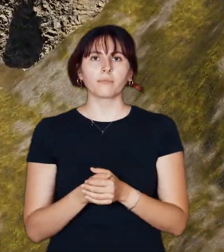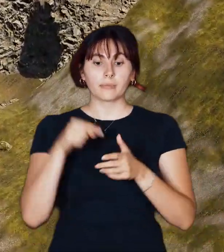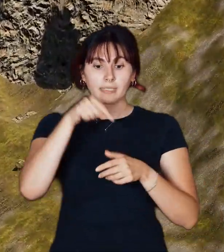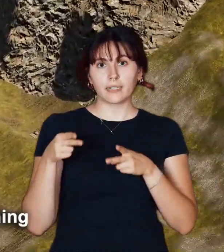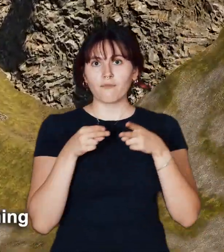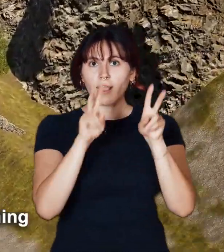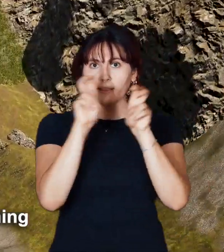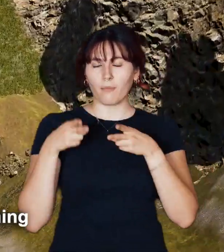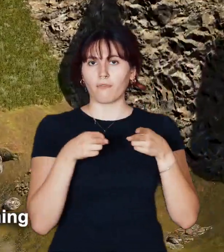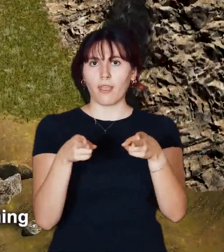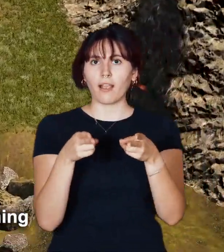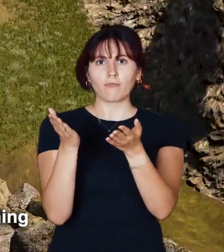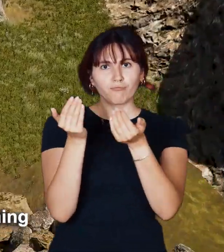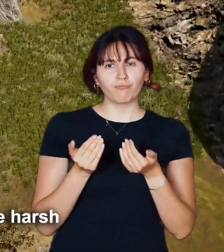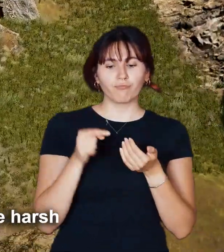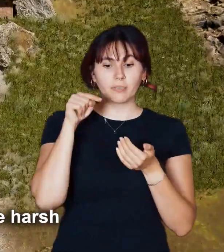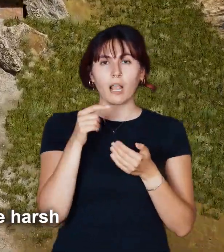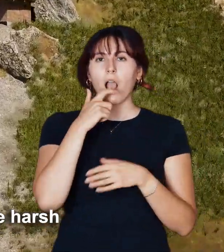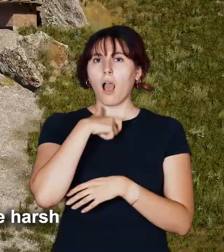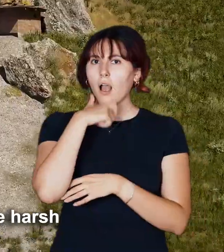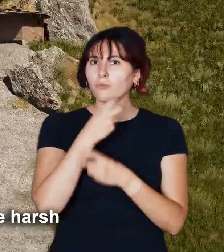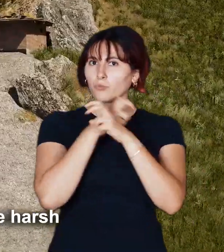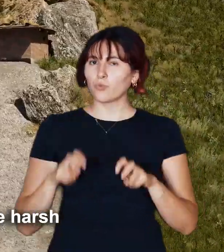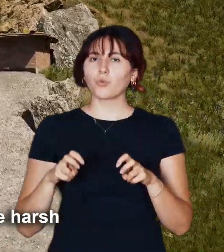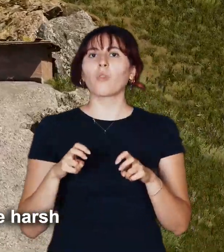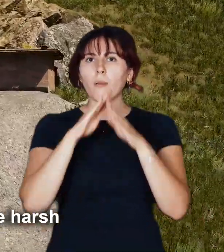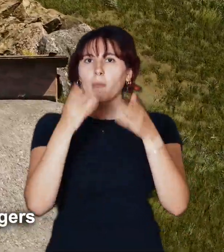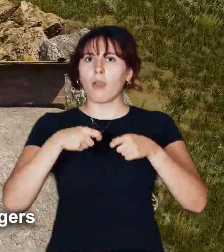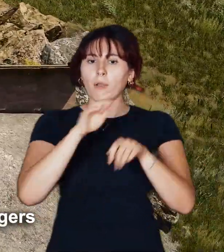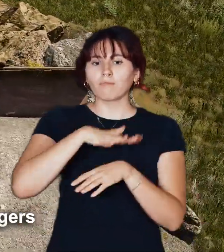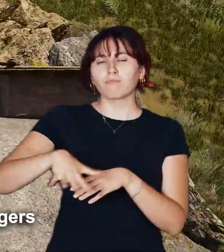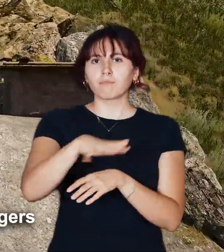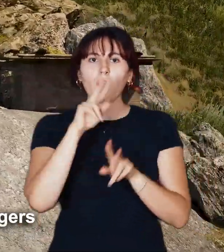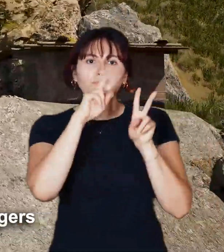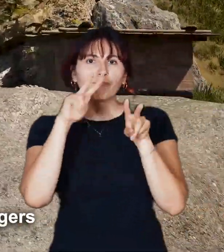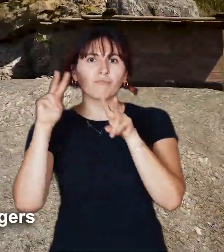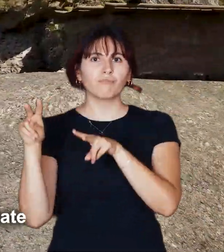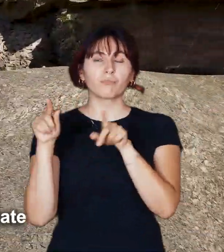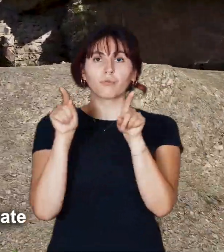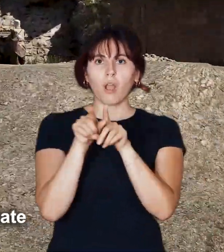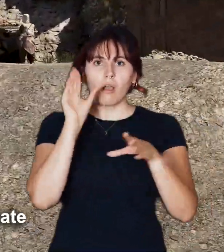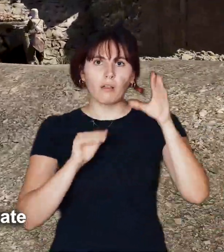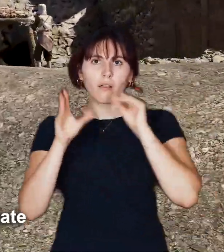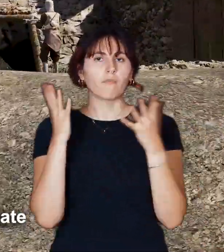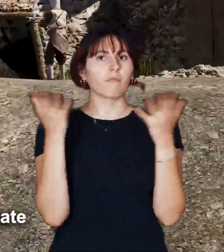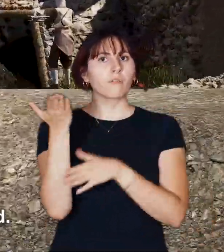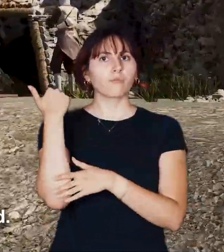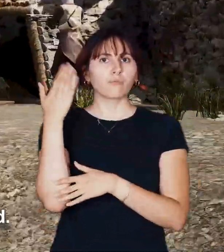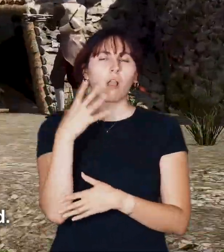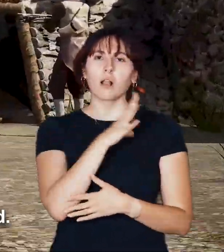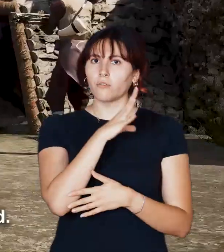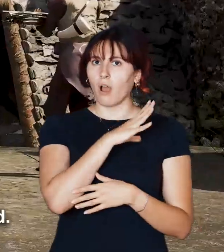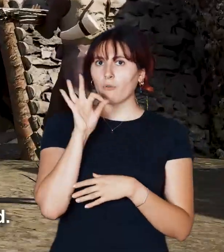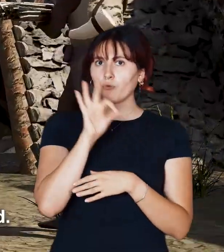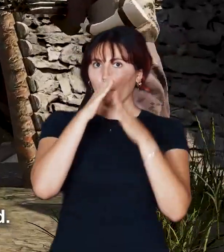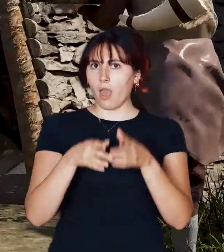to explore this historic South Tyrolean mining district and discover on site the harsh working conditions and dangers faced by the miners of the late Middle